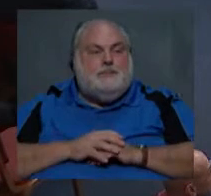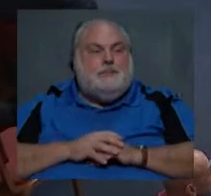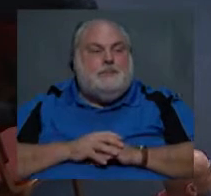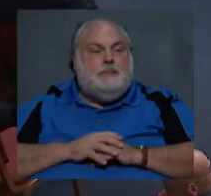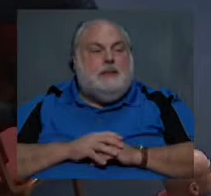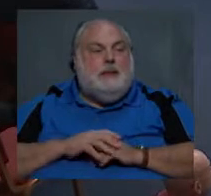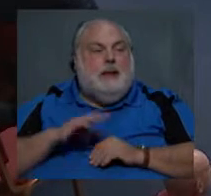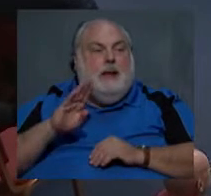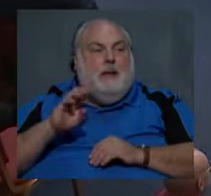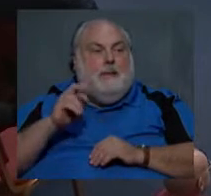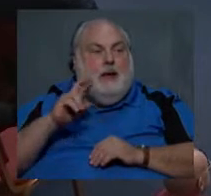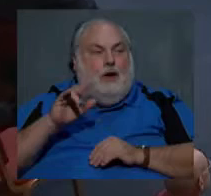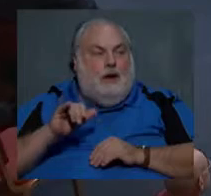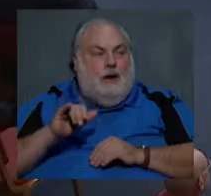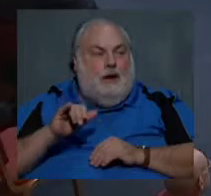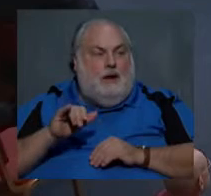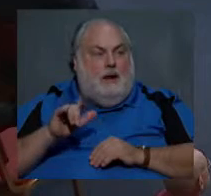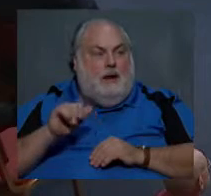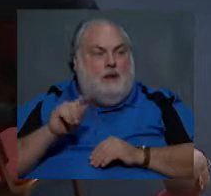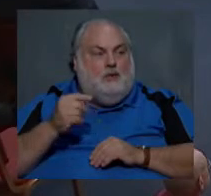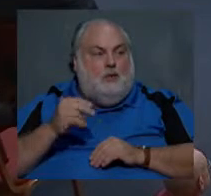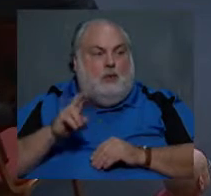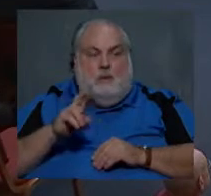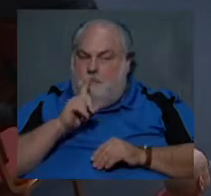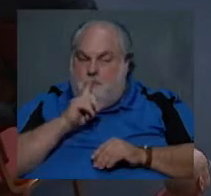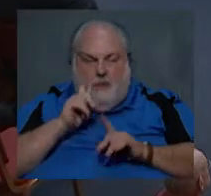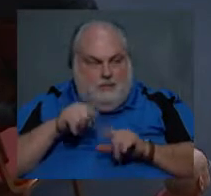Yes. Chairman Berry. Here. Vice Chair Latour.